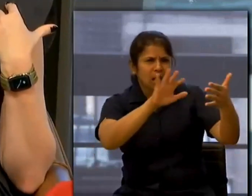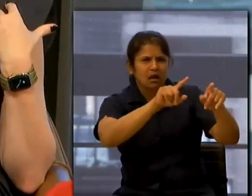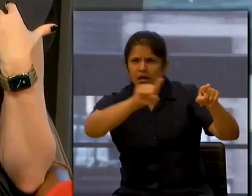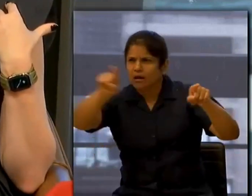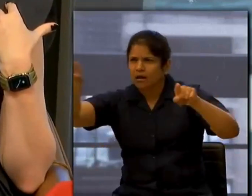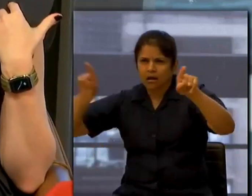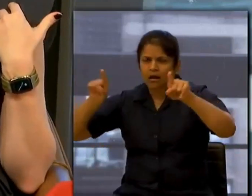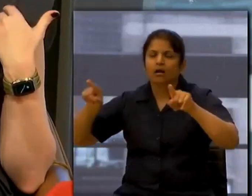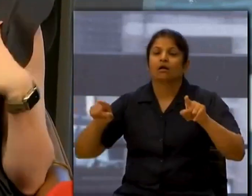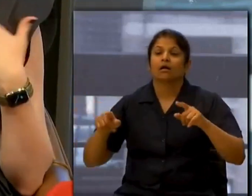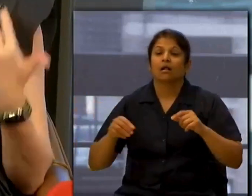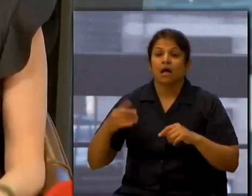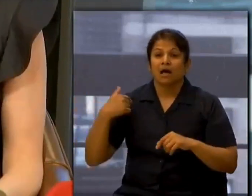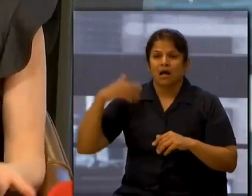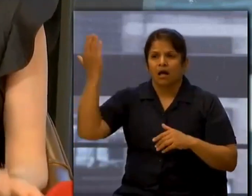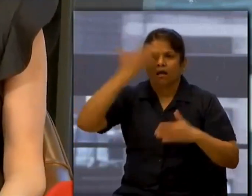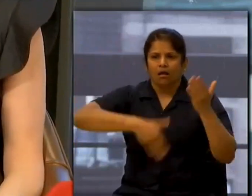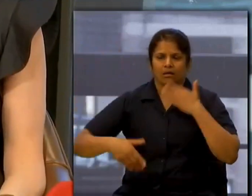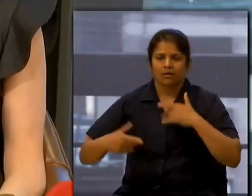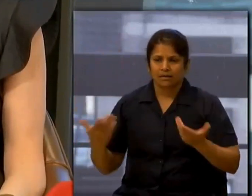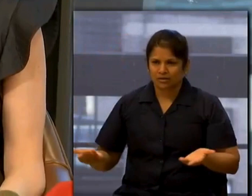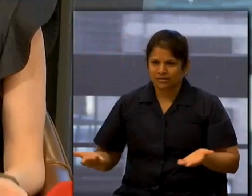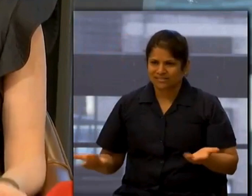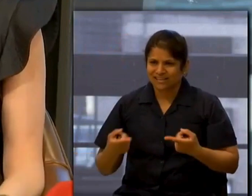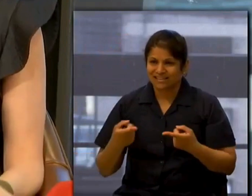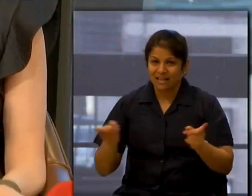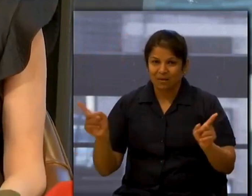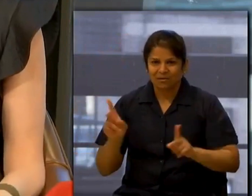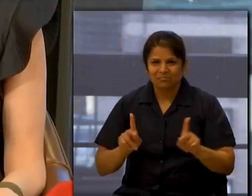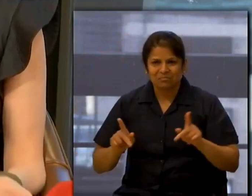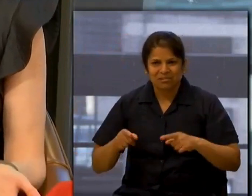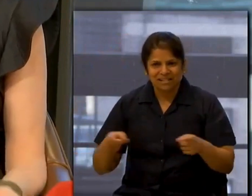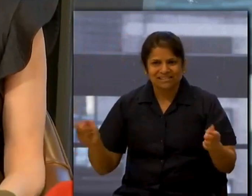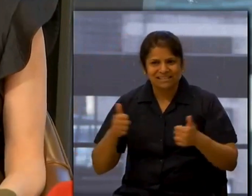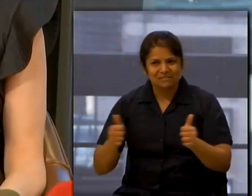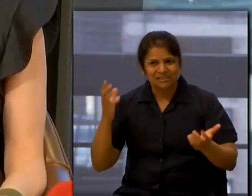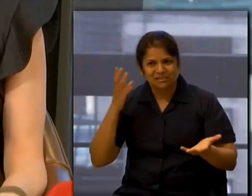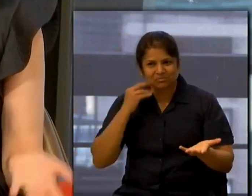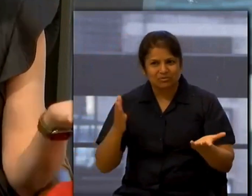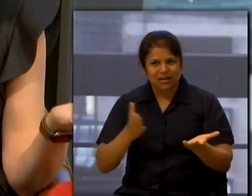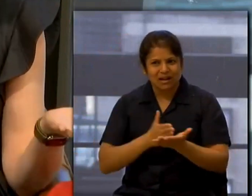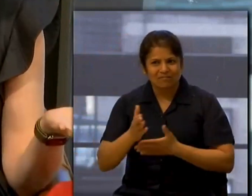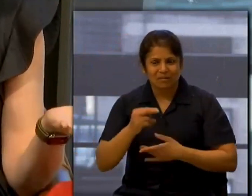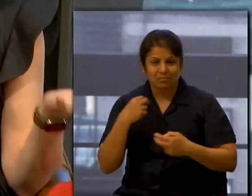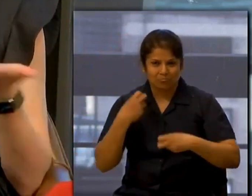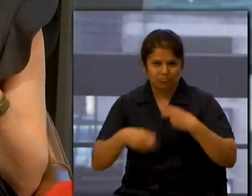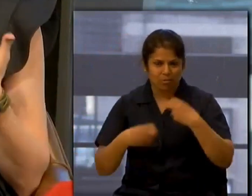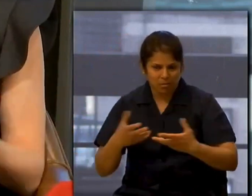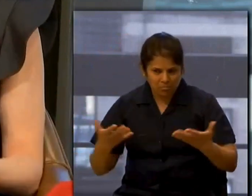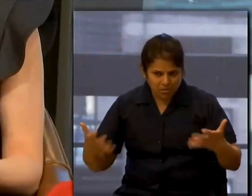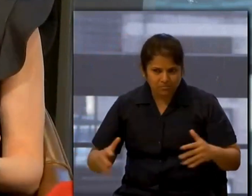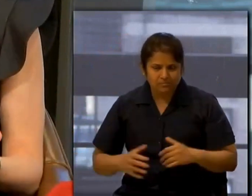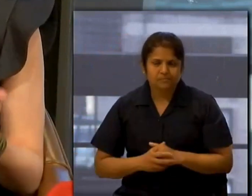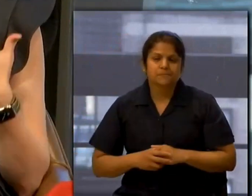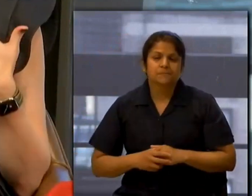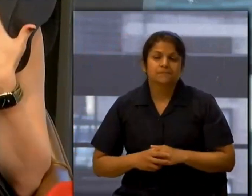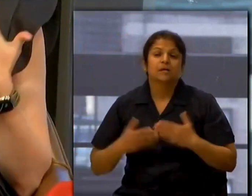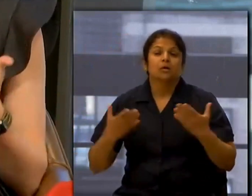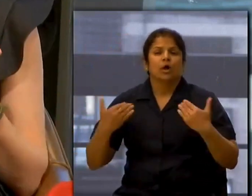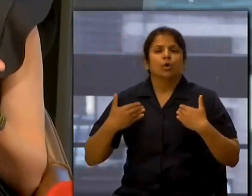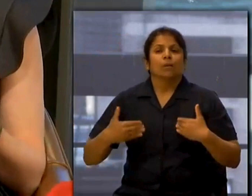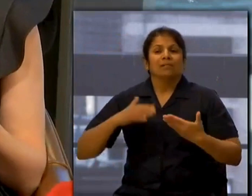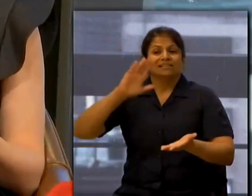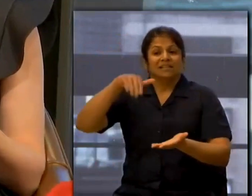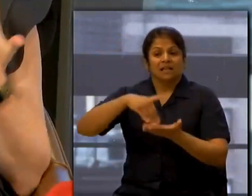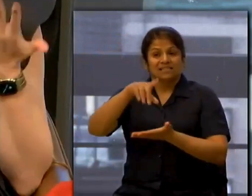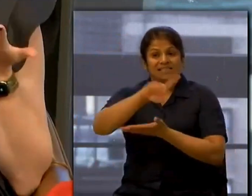look is to the actual people experiencing the problem. So human-centered design is all about asking